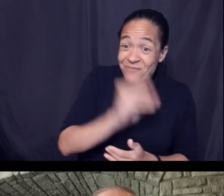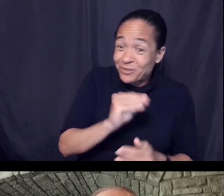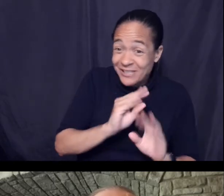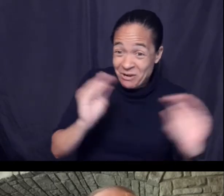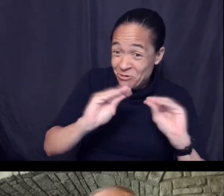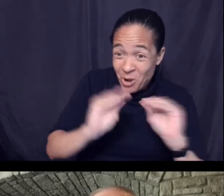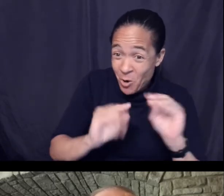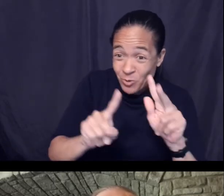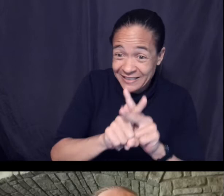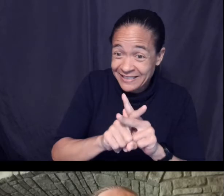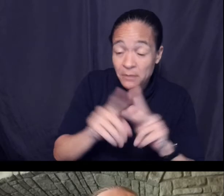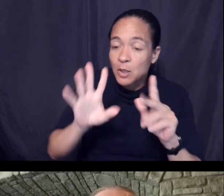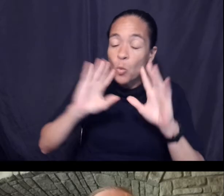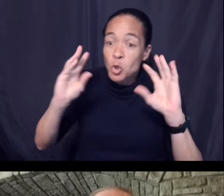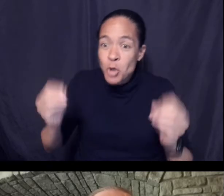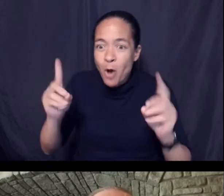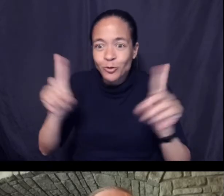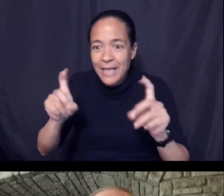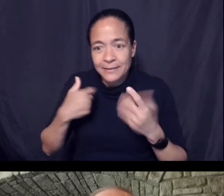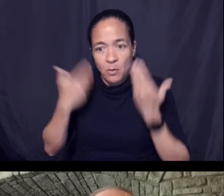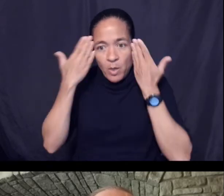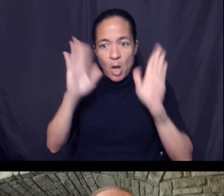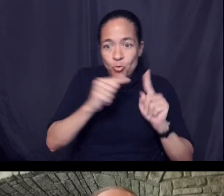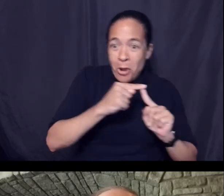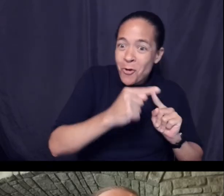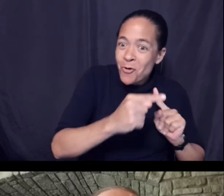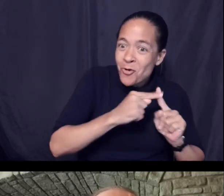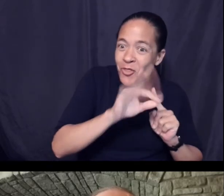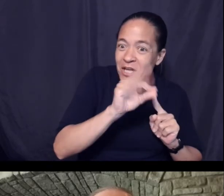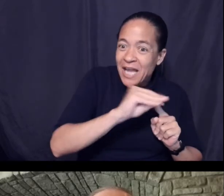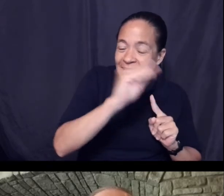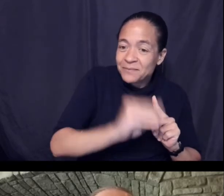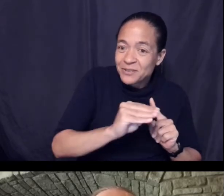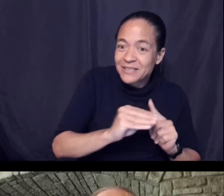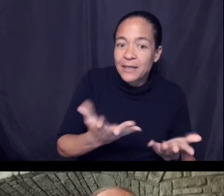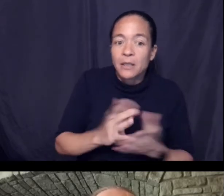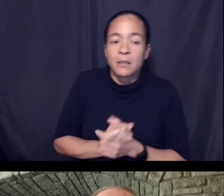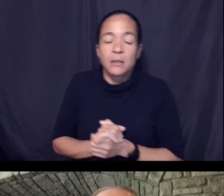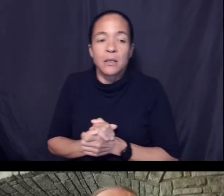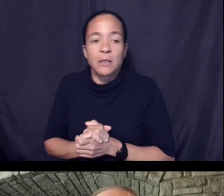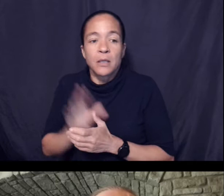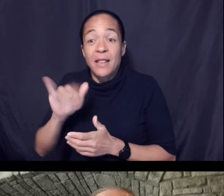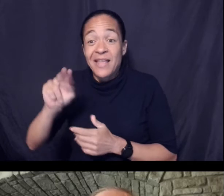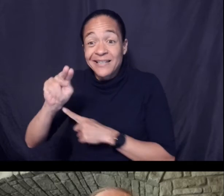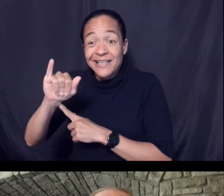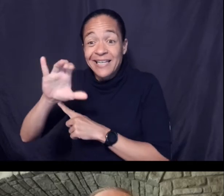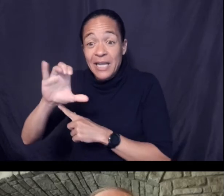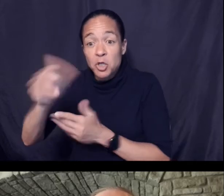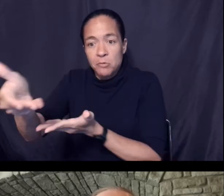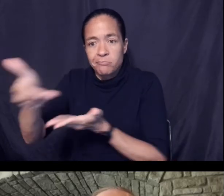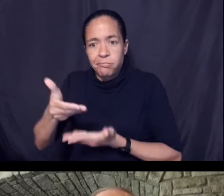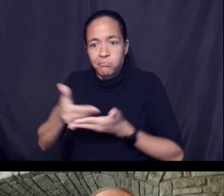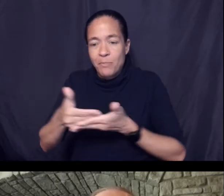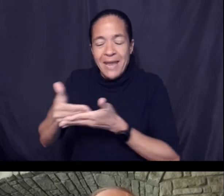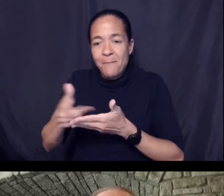we're not going to detect those babies. Unfortunately, the ones that come to the neonatal intensive care unit often